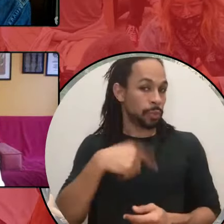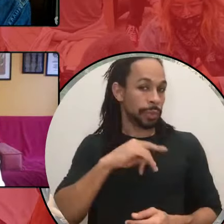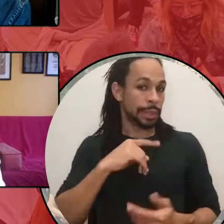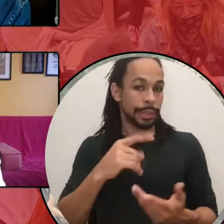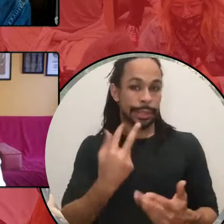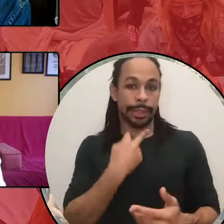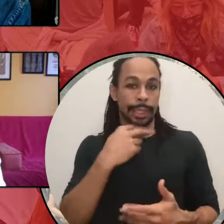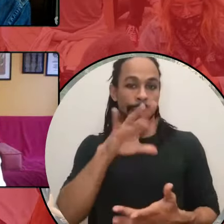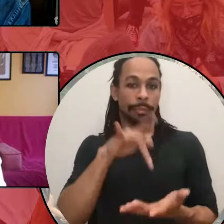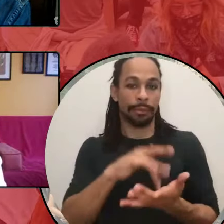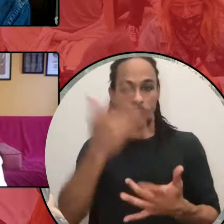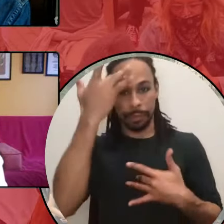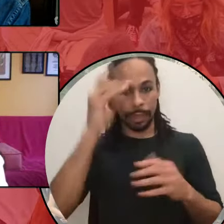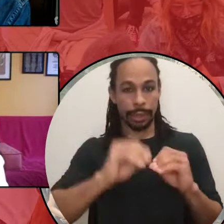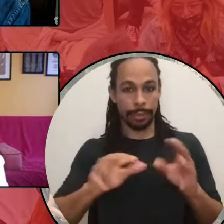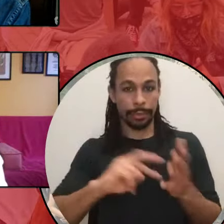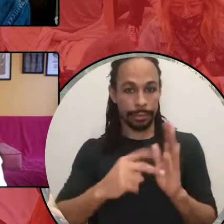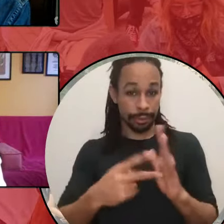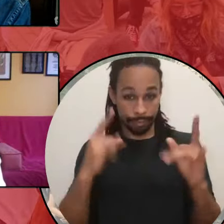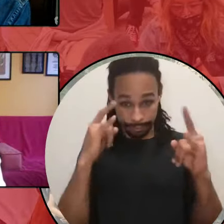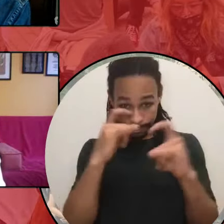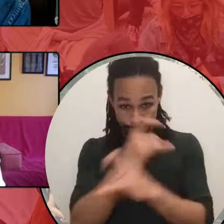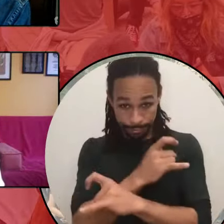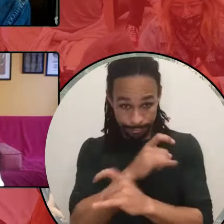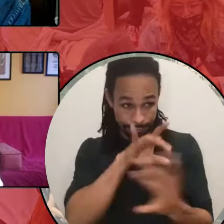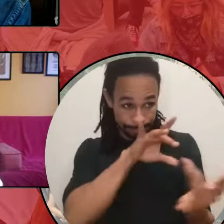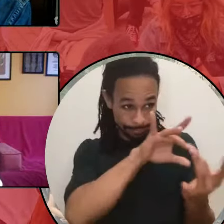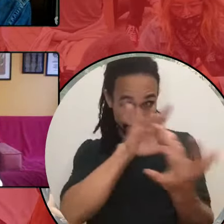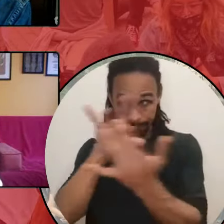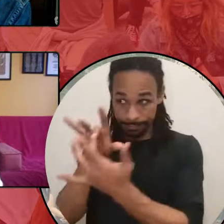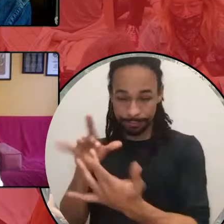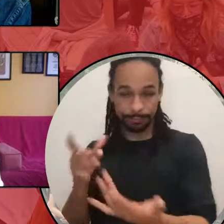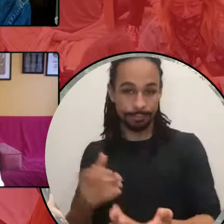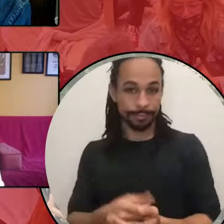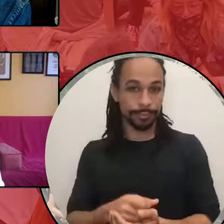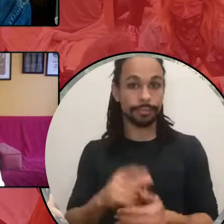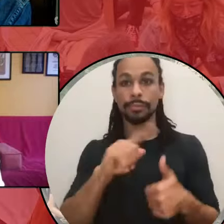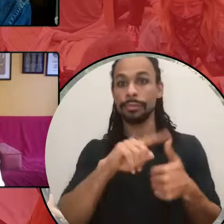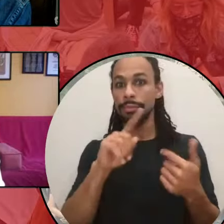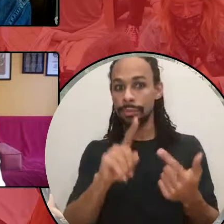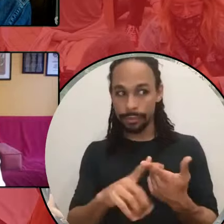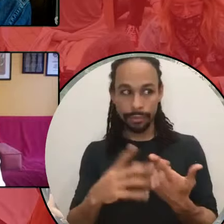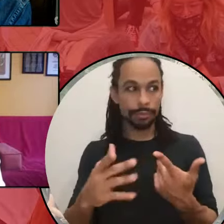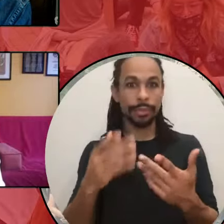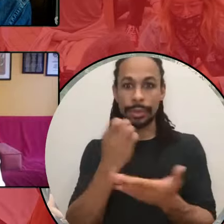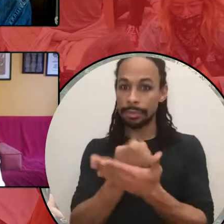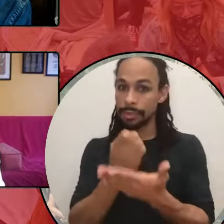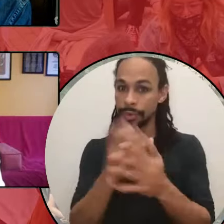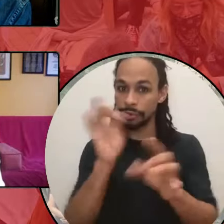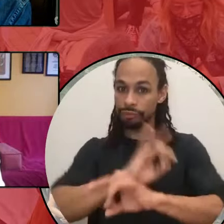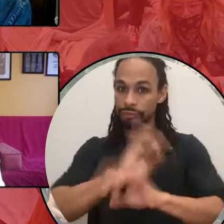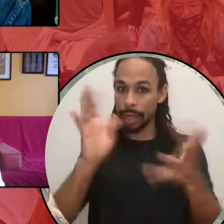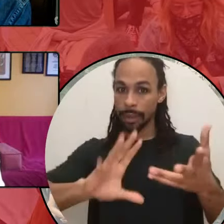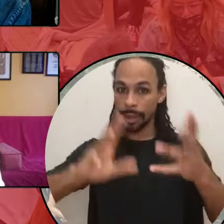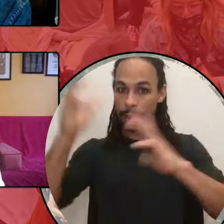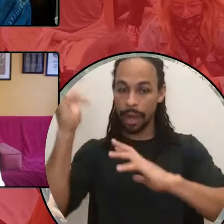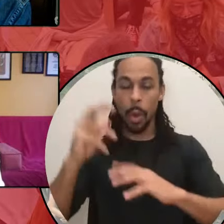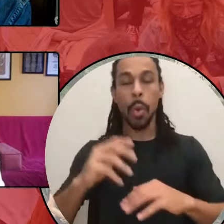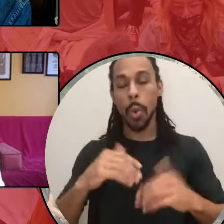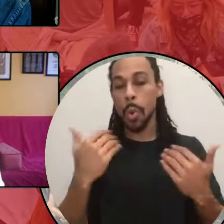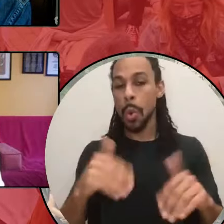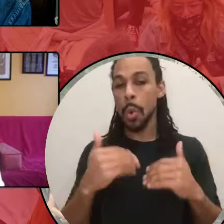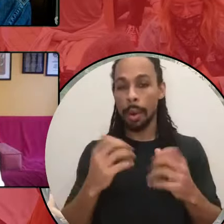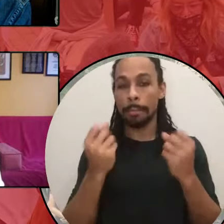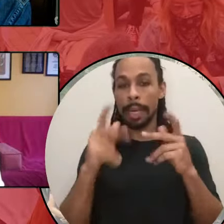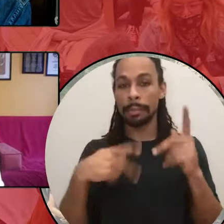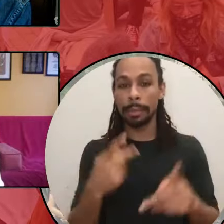And like additionally, the economic crisis that so many people are in, like how did it shift? How